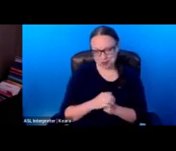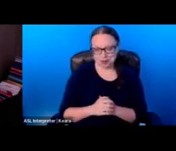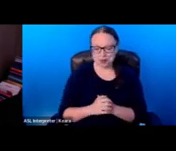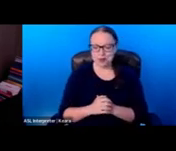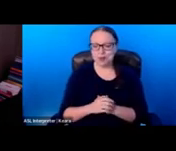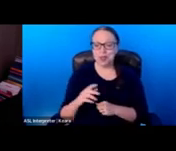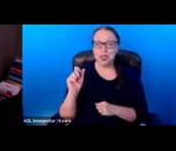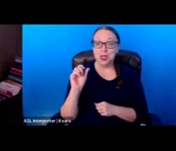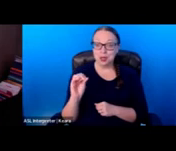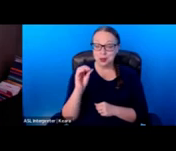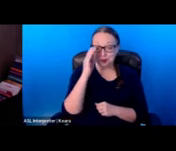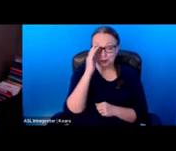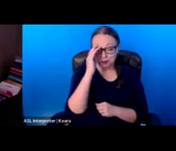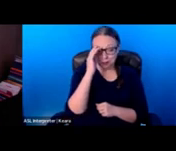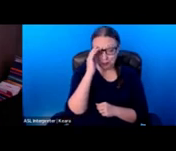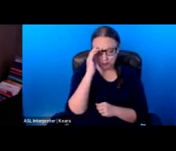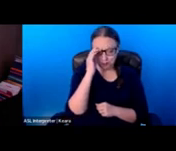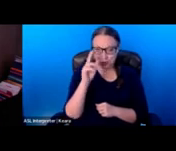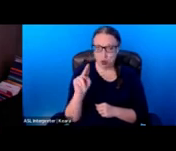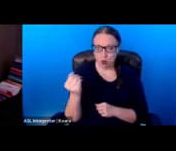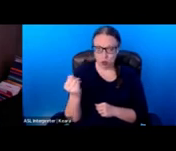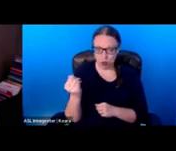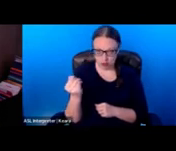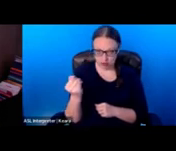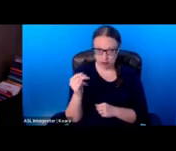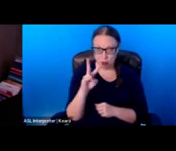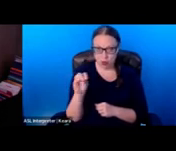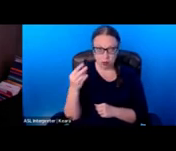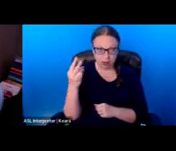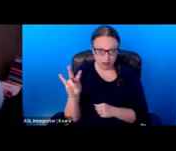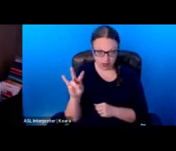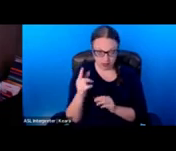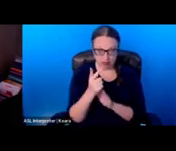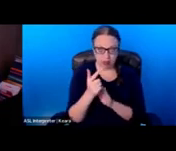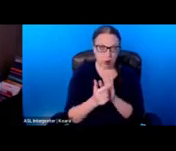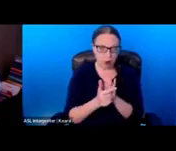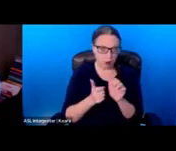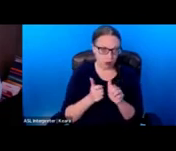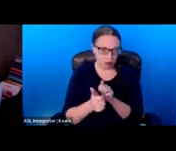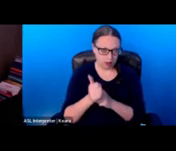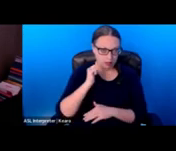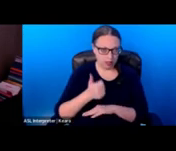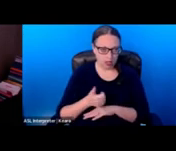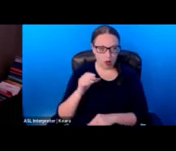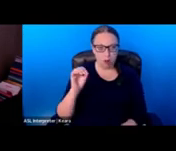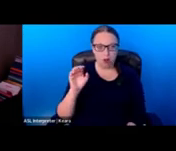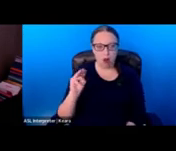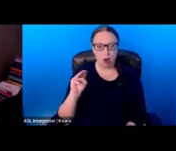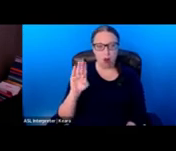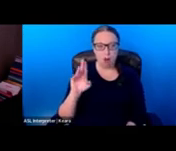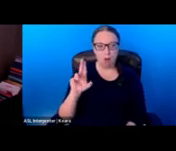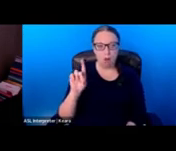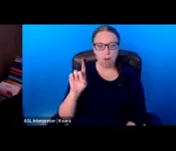So in New Jersey, in 2017, a law was passed that created an ombudsman for the individuals